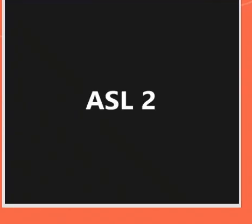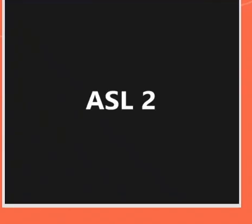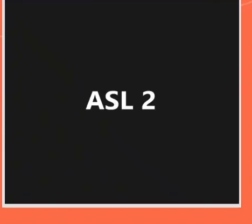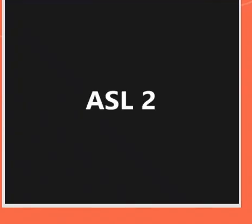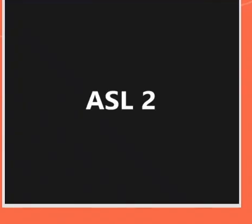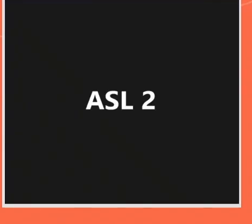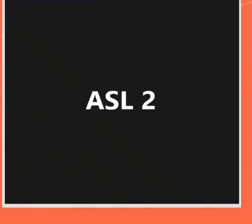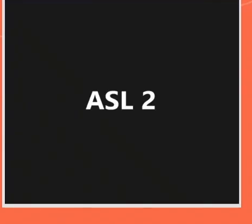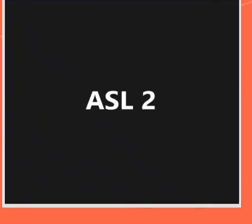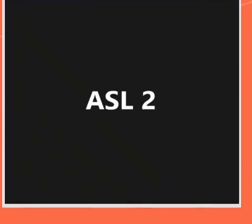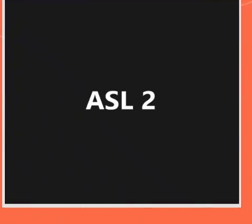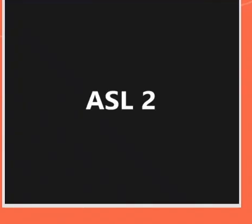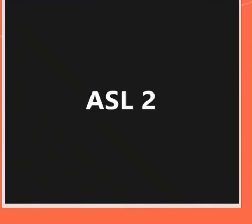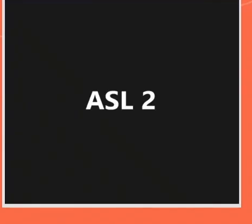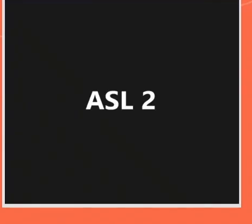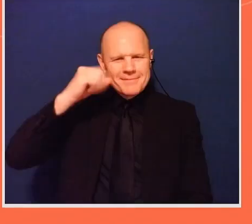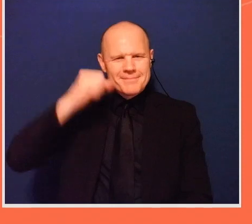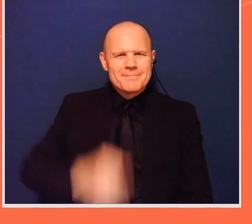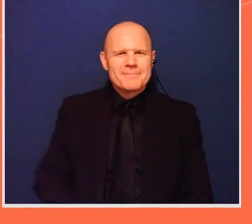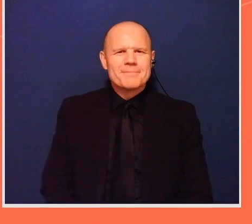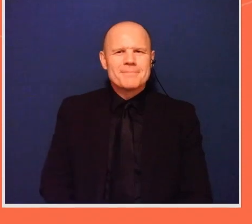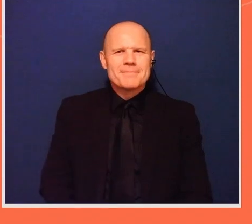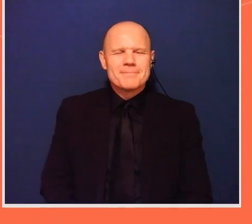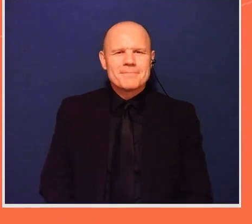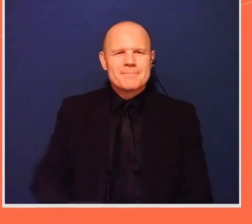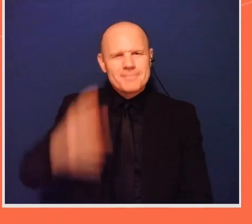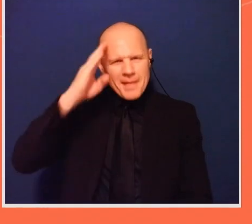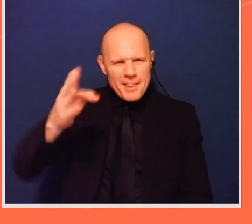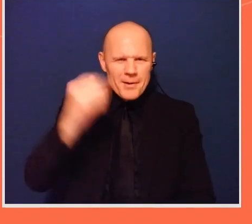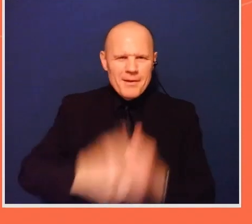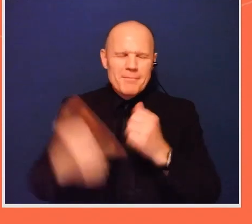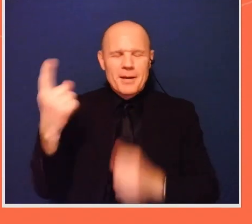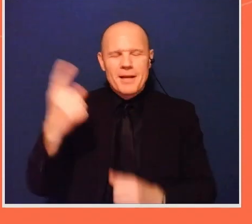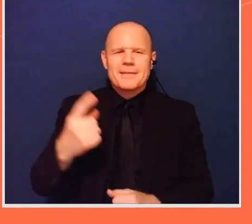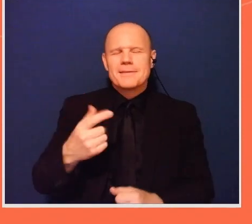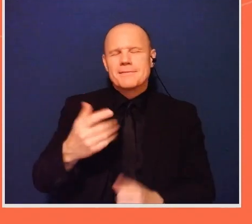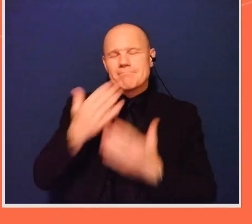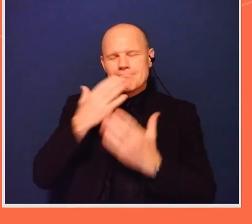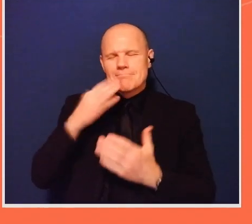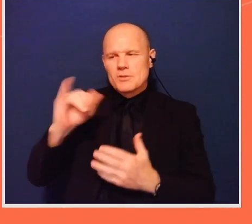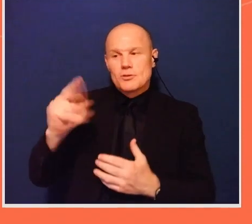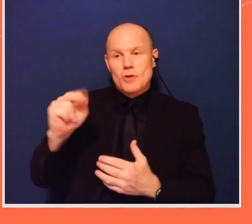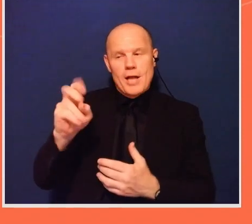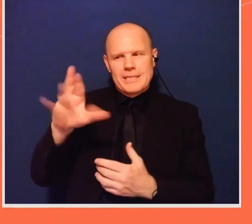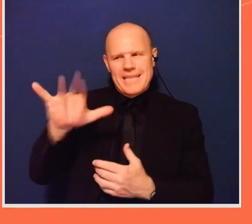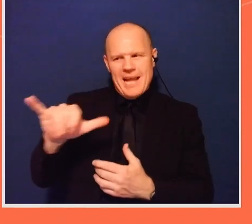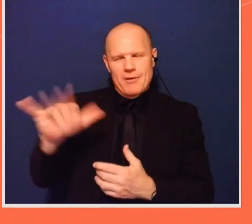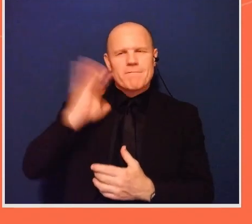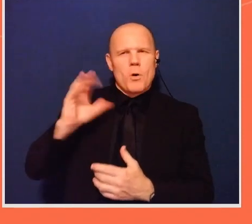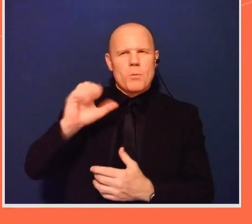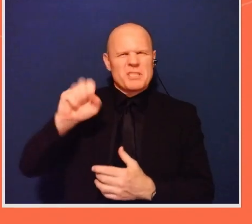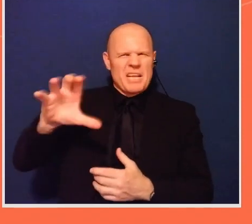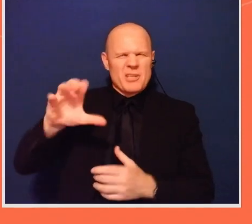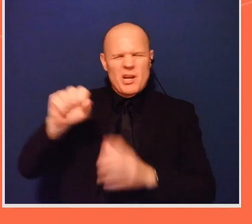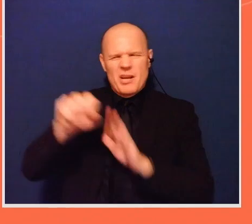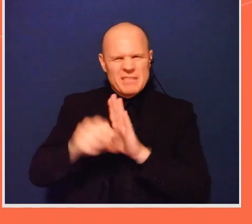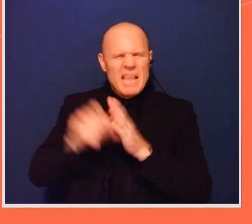possible. None of us are yet moving fast enough. So, what is